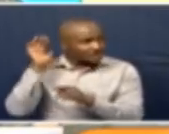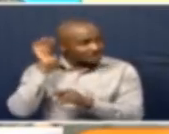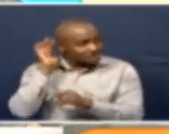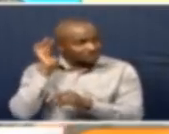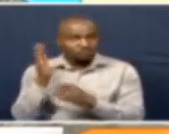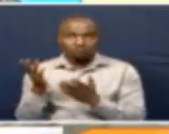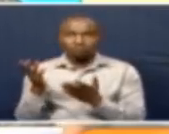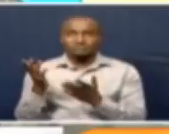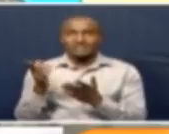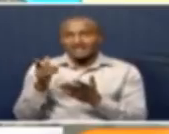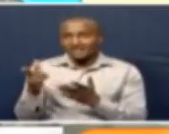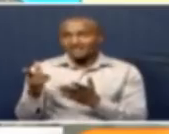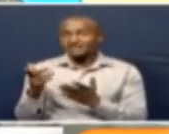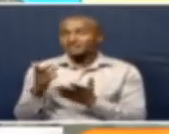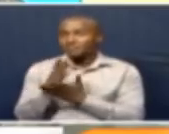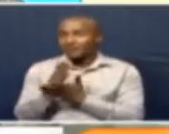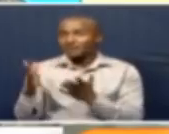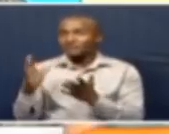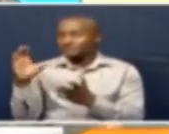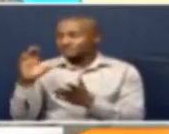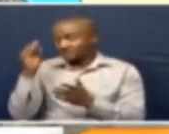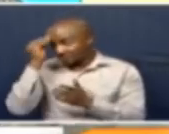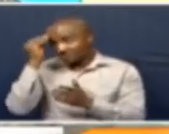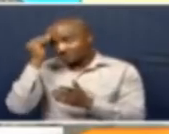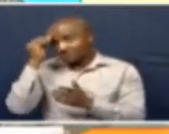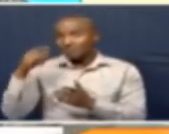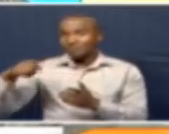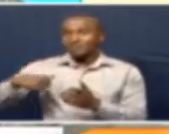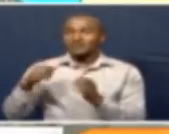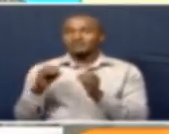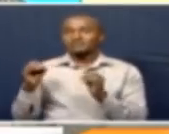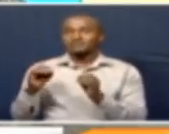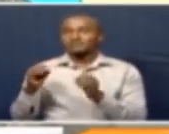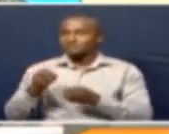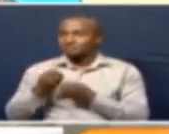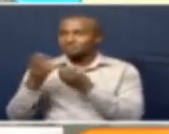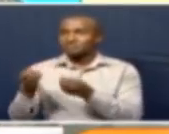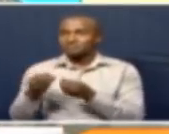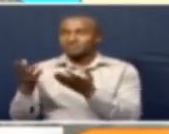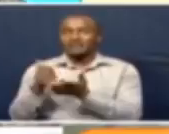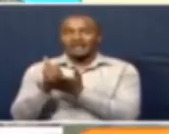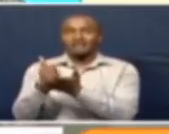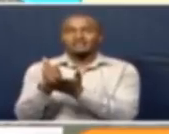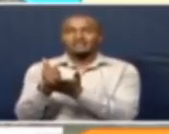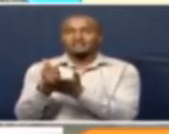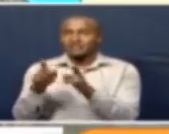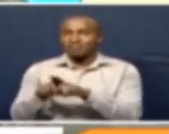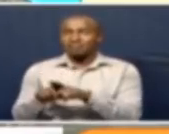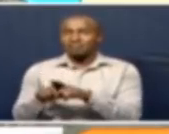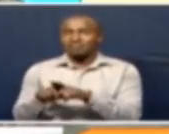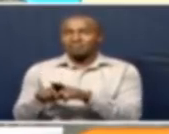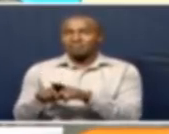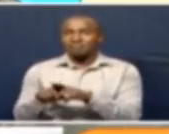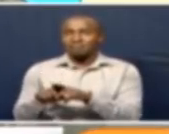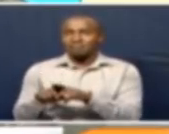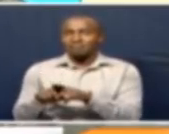now, this is part of civic education. Nobody's paying for this service. This is a legal advice you're giving. So this is assistance already. Uh-huh. There are a team of